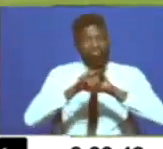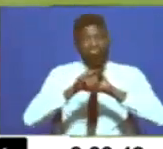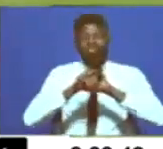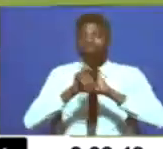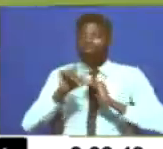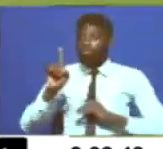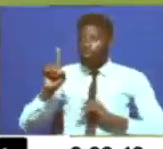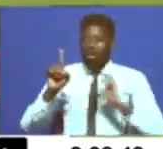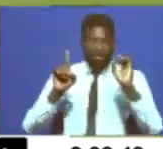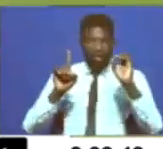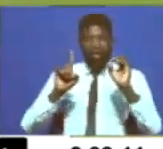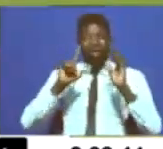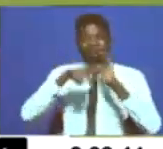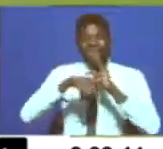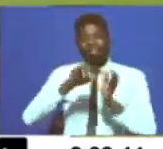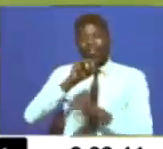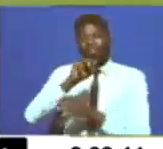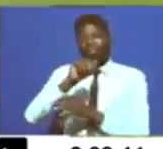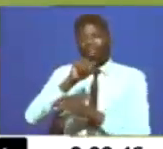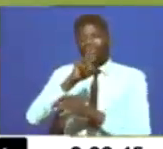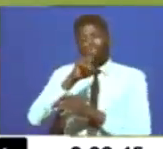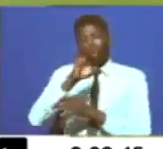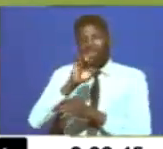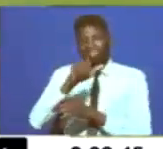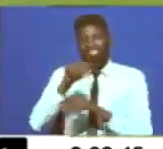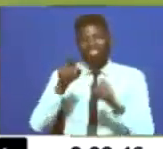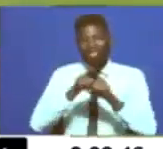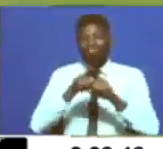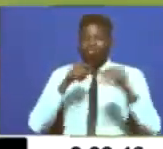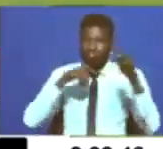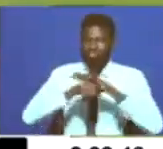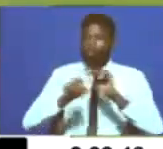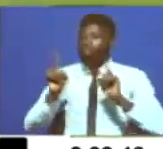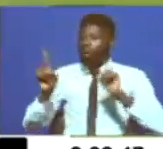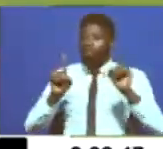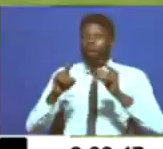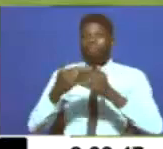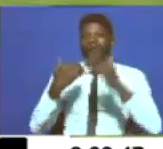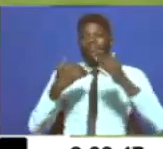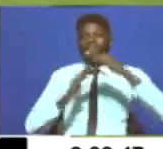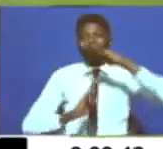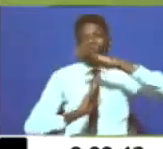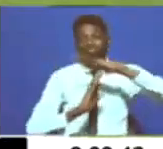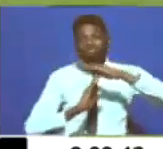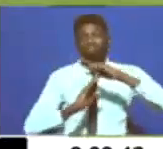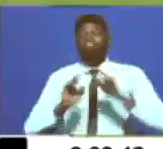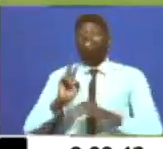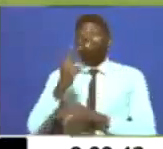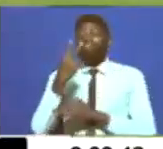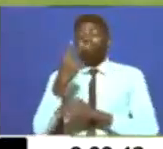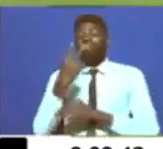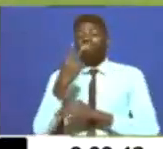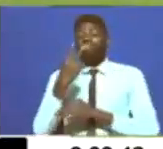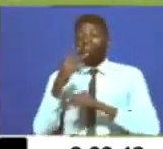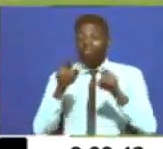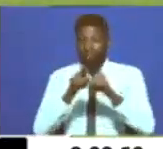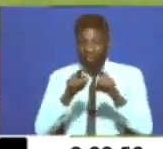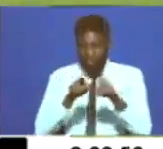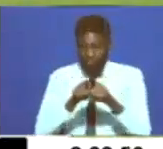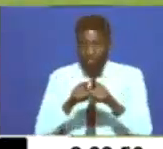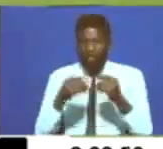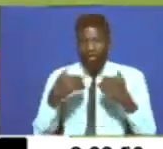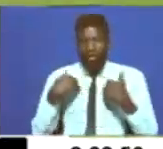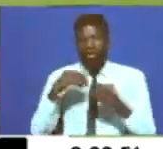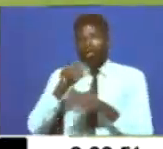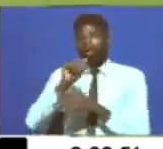but Maxwell Otieno leveled the score for AFC Leopards just before halftime. Later in the first half, defender Hassan Abdallah restored